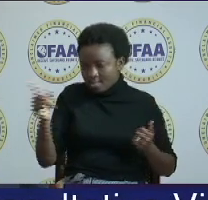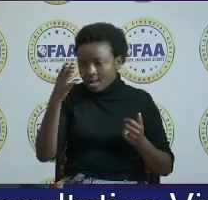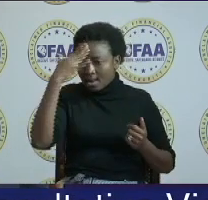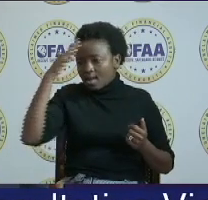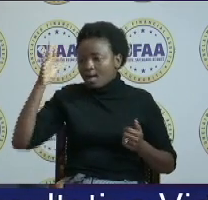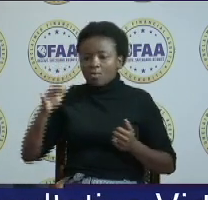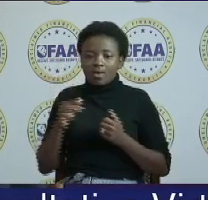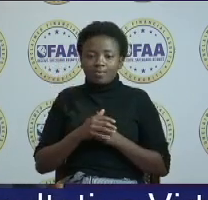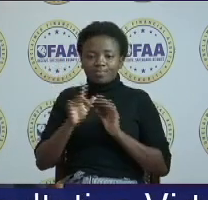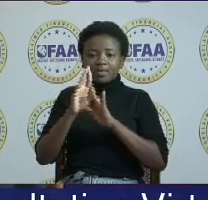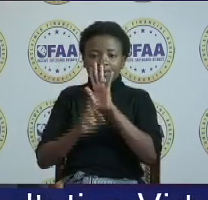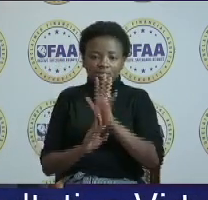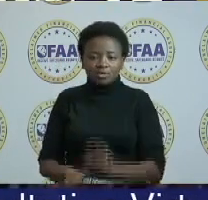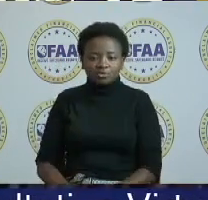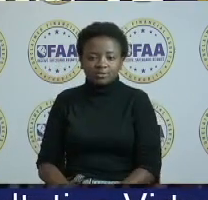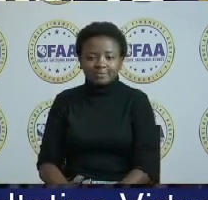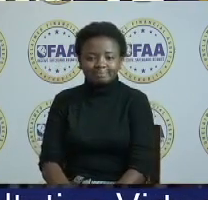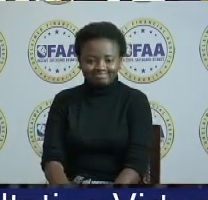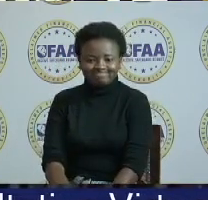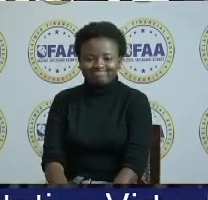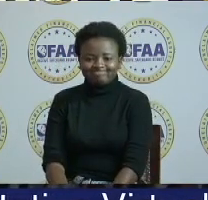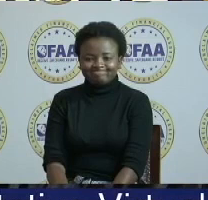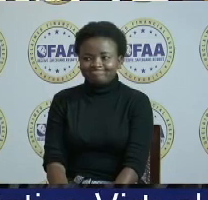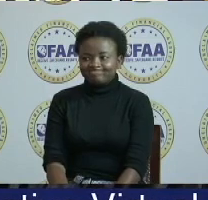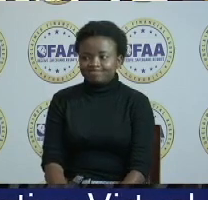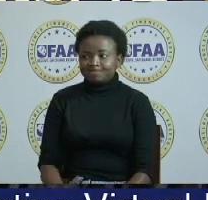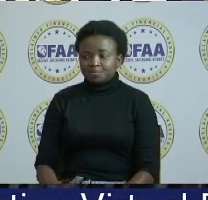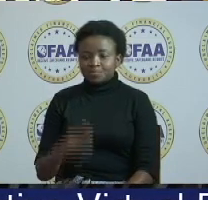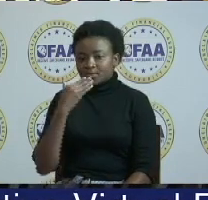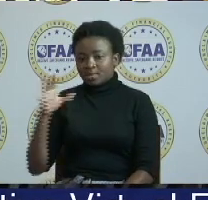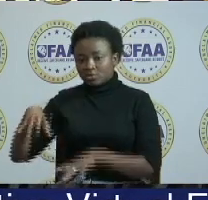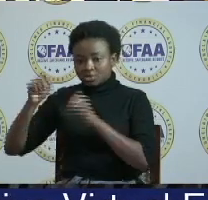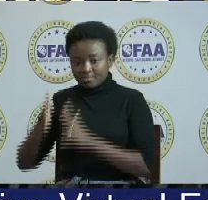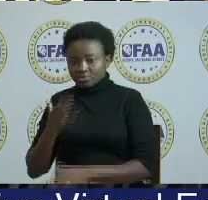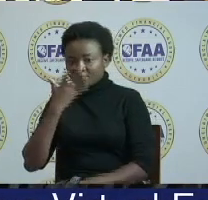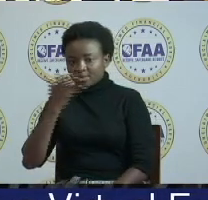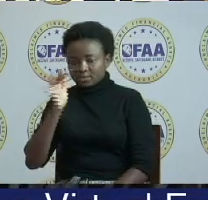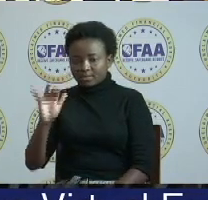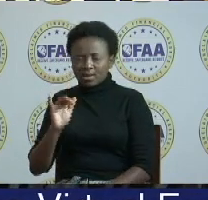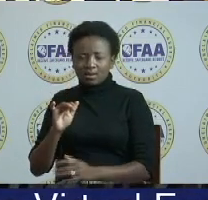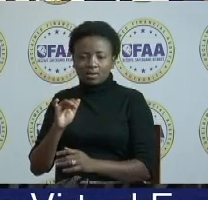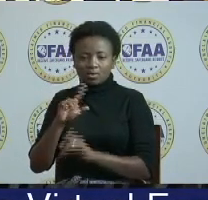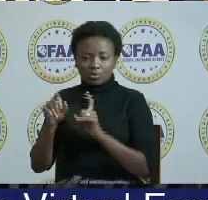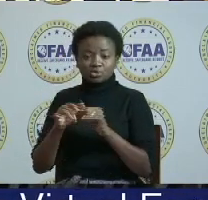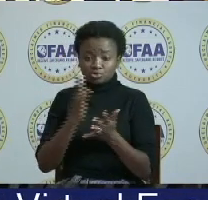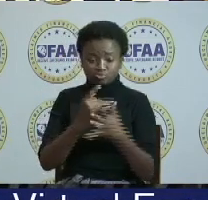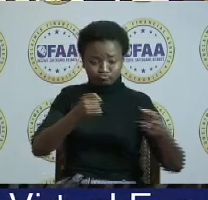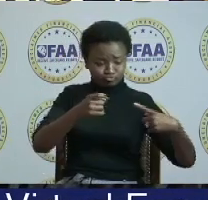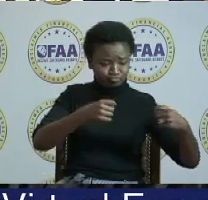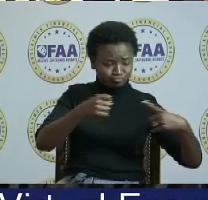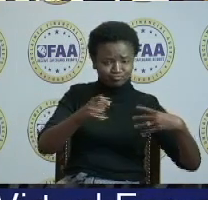attendant regulations. Thank you. All right, Asante Sana. Thank you, Chairman, for answering that questions. The questions are streaming